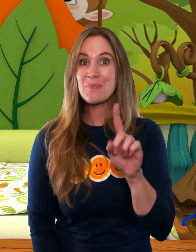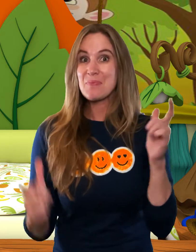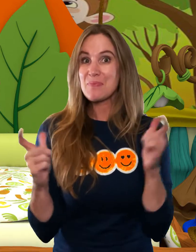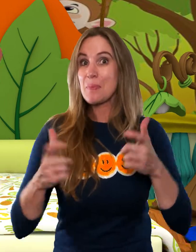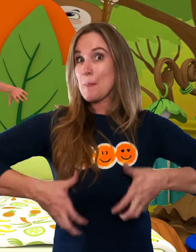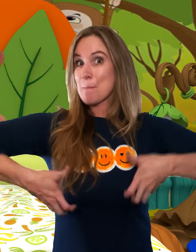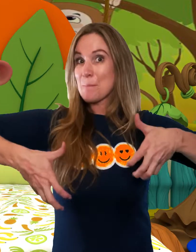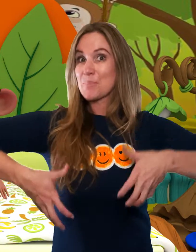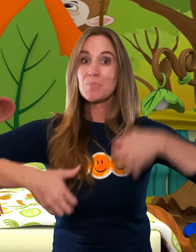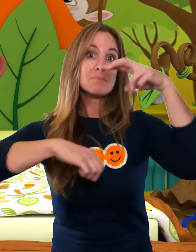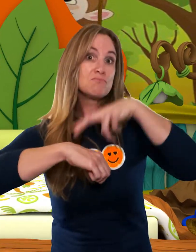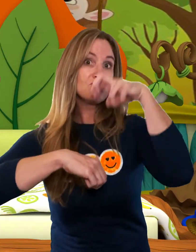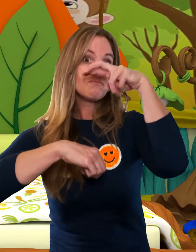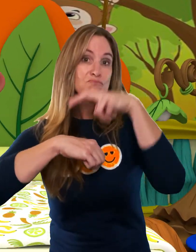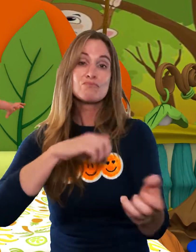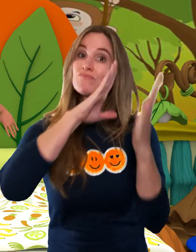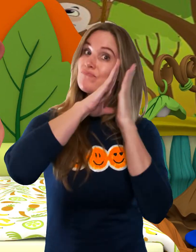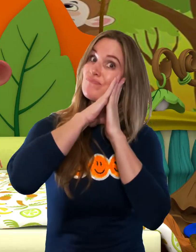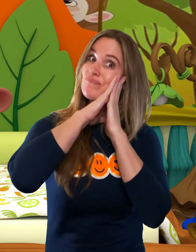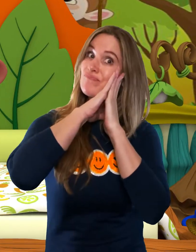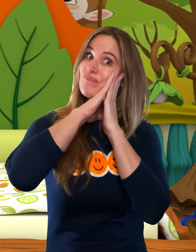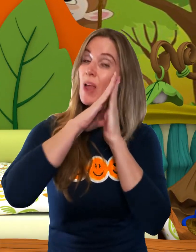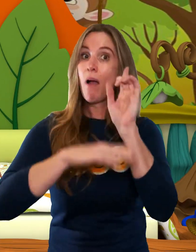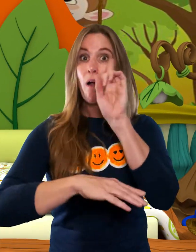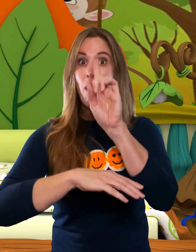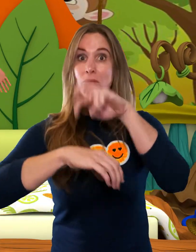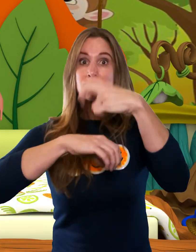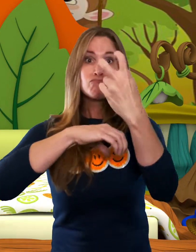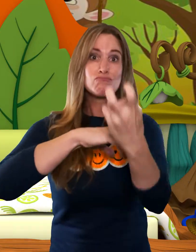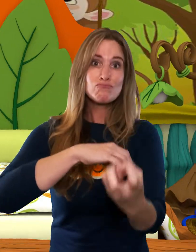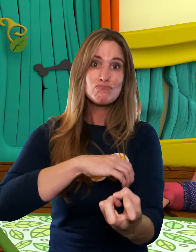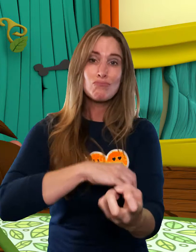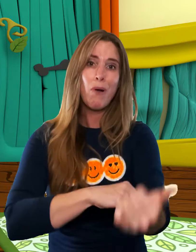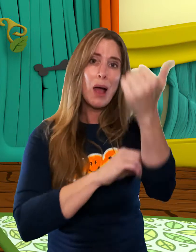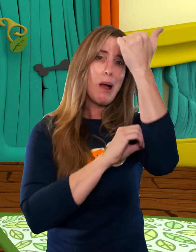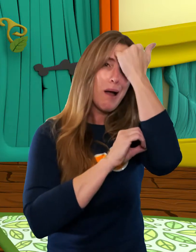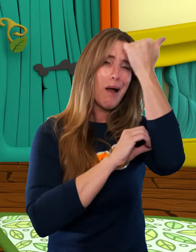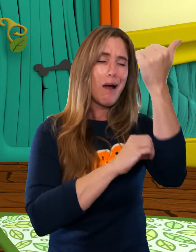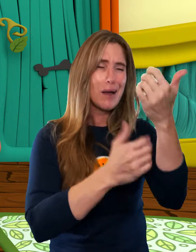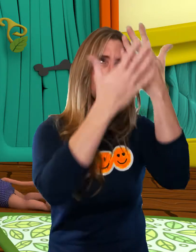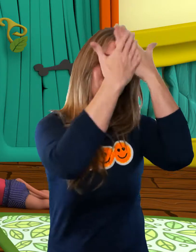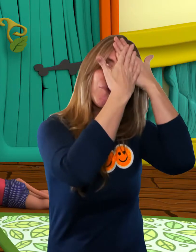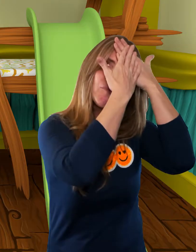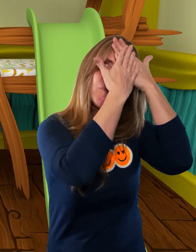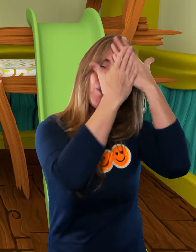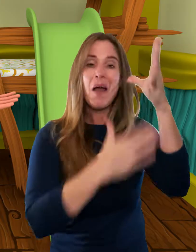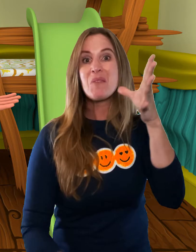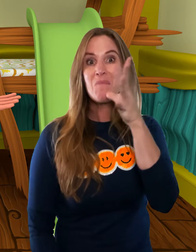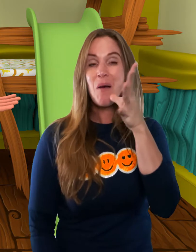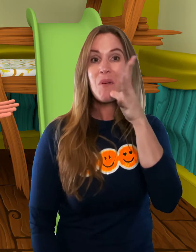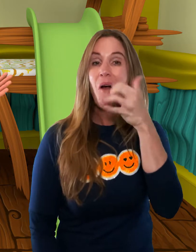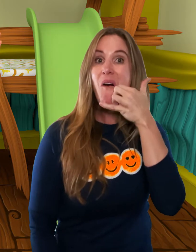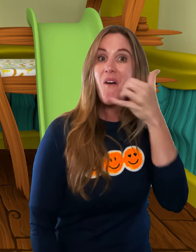One little monkey jumping on the bed. He fell off and bumped his head. So